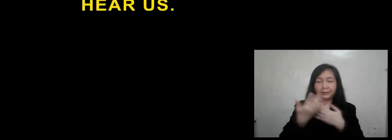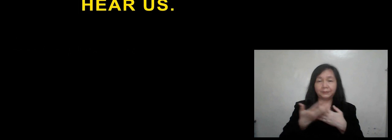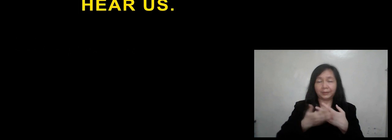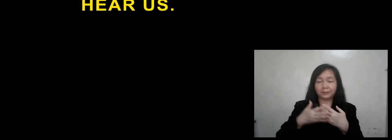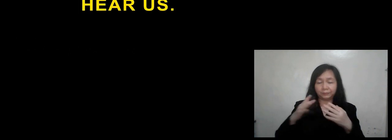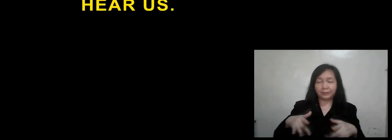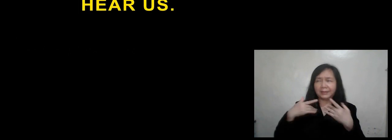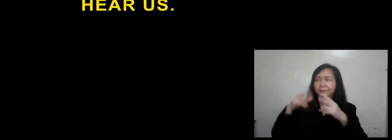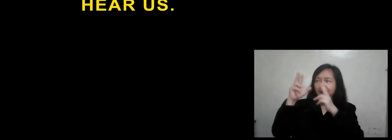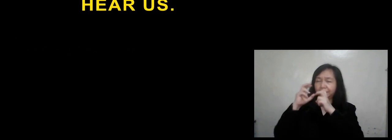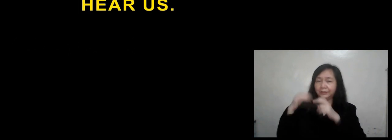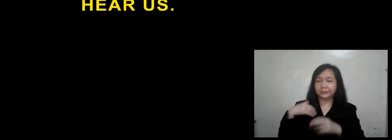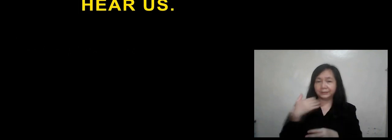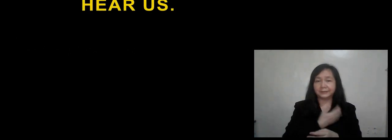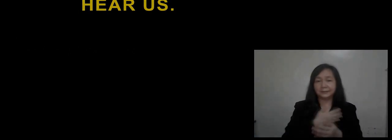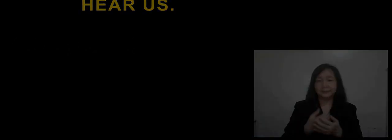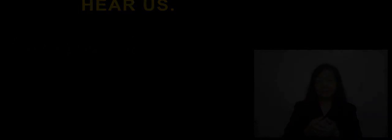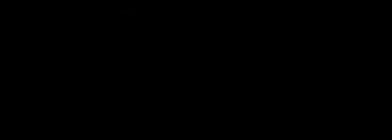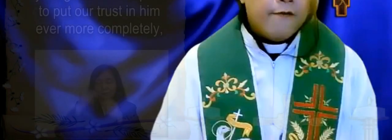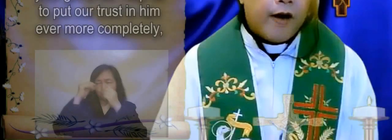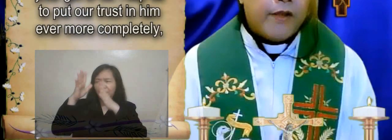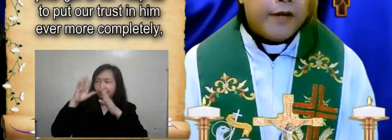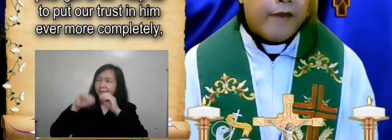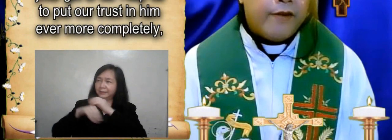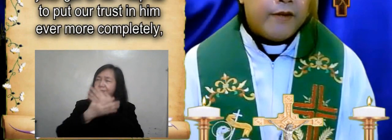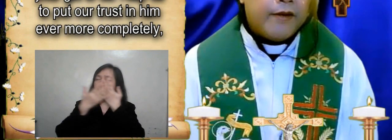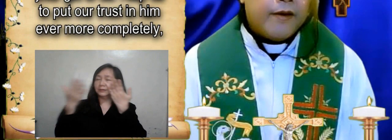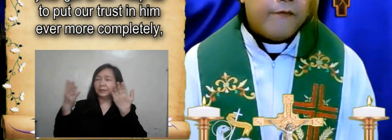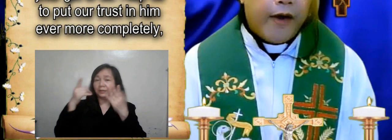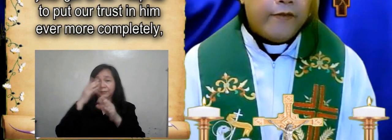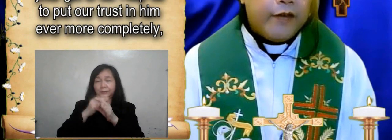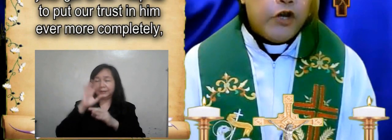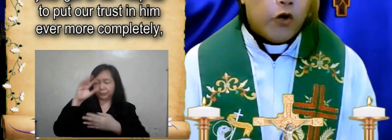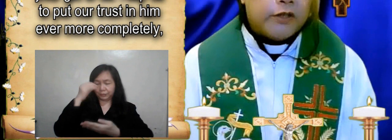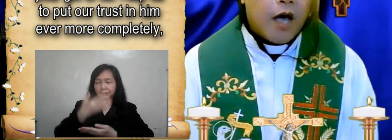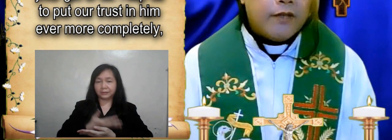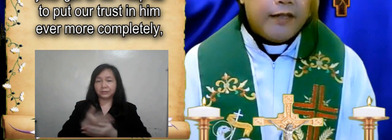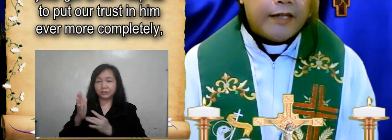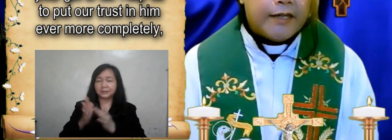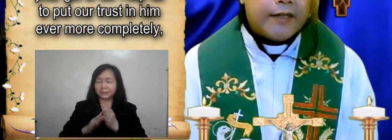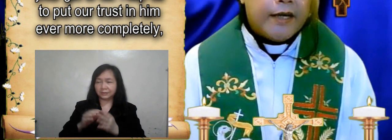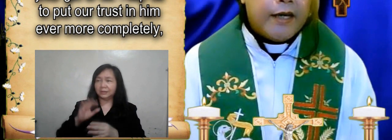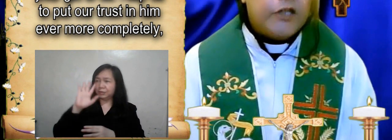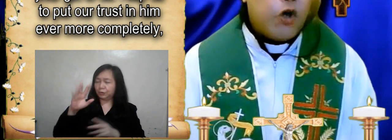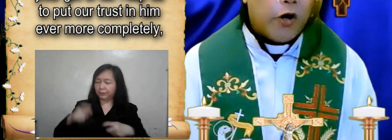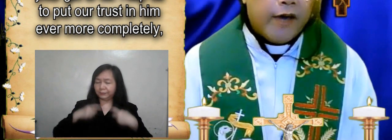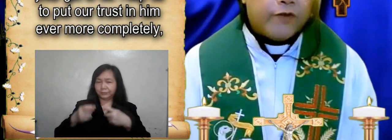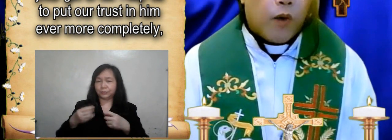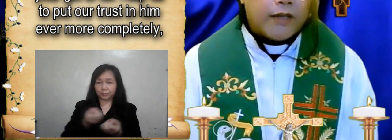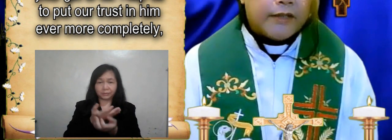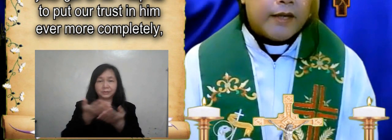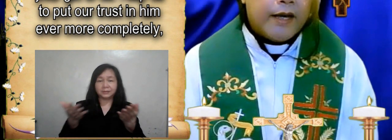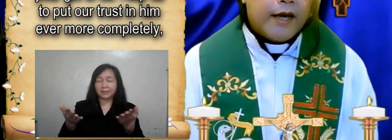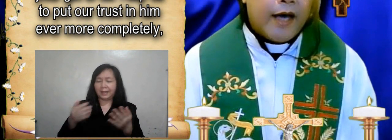Living Bread of Life, hear us. Father in Heaven, faith in your Son Jesus is your